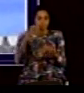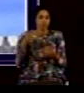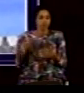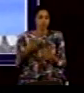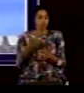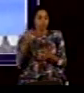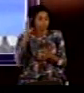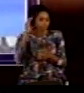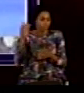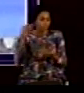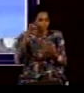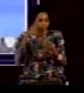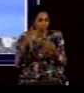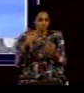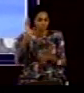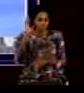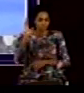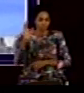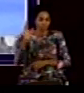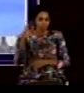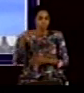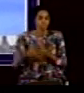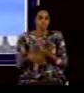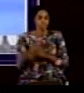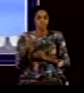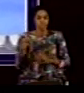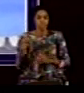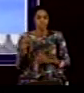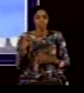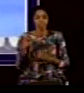her testimony in our local language.